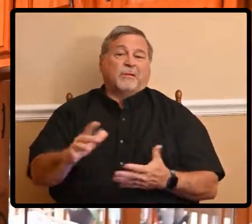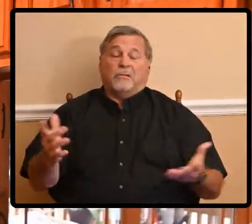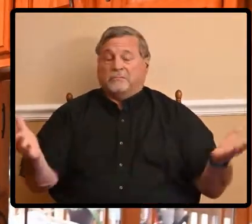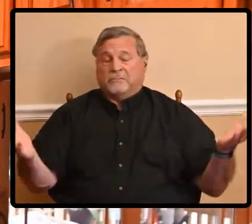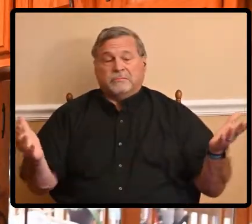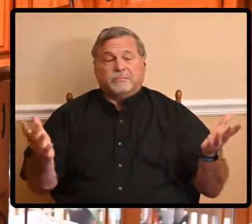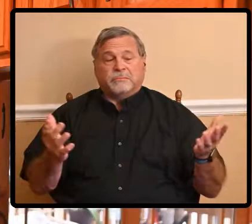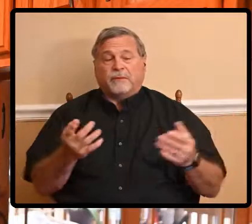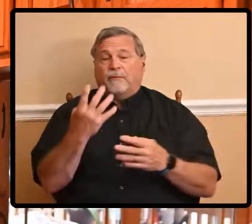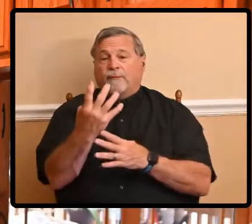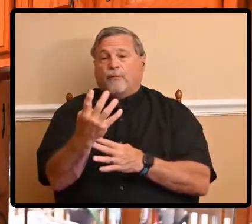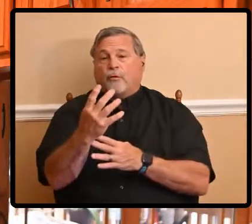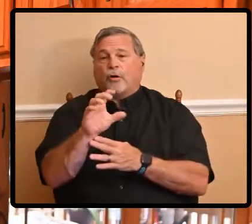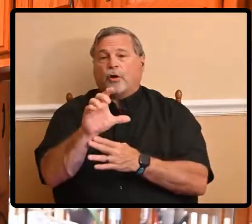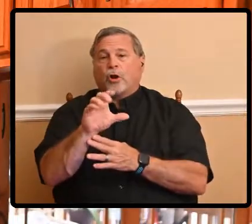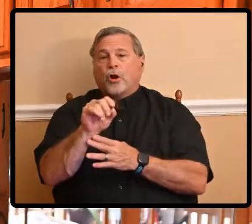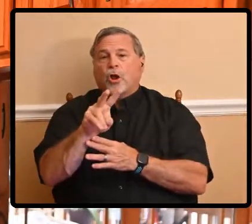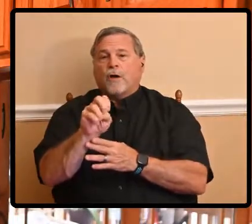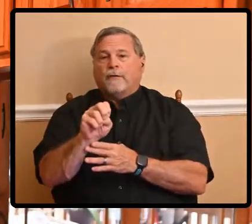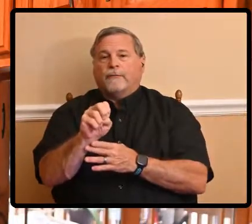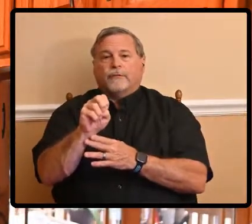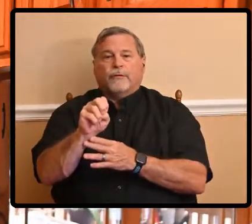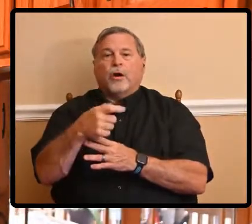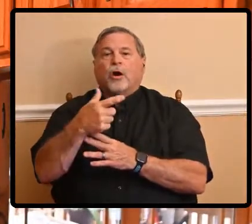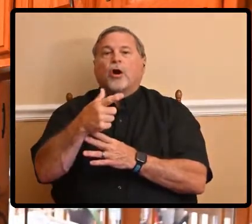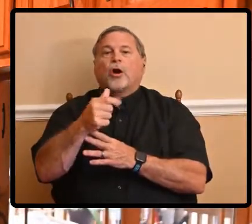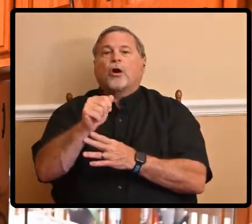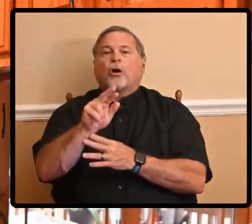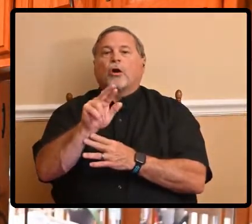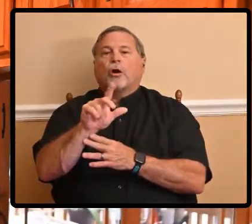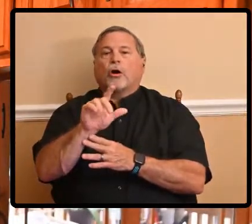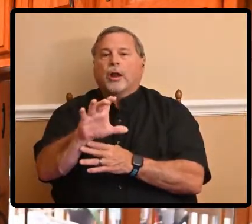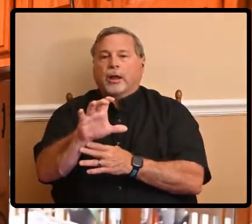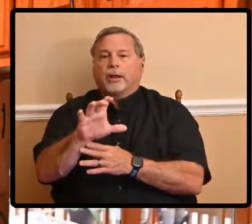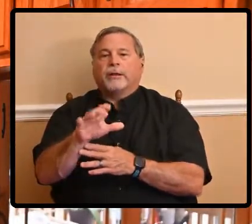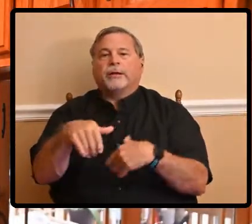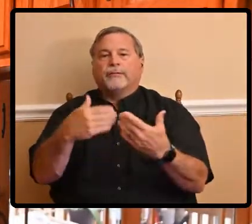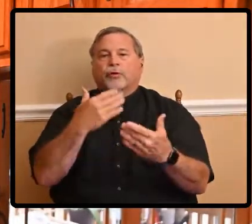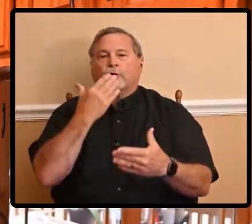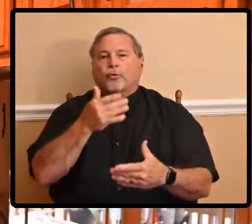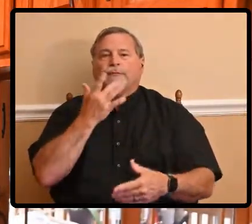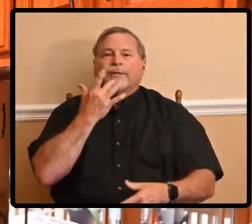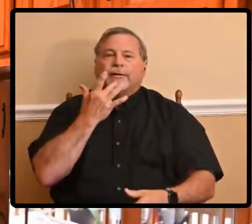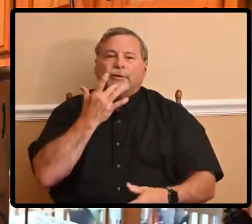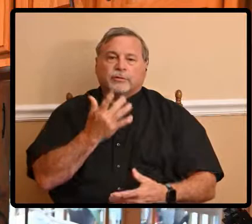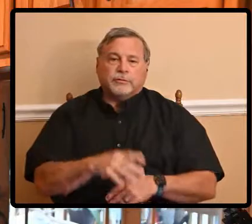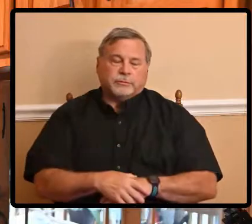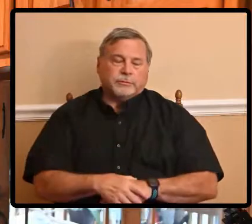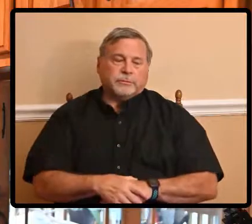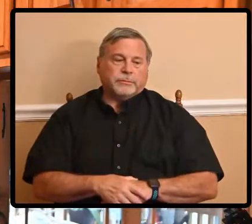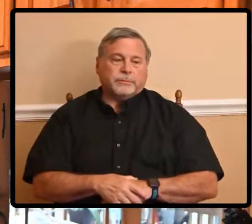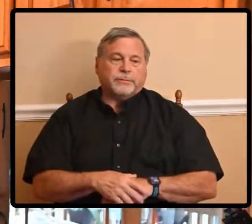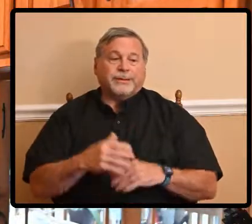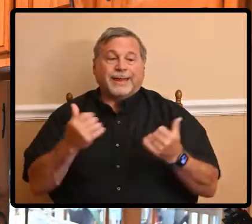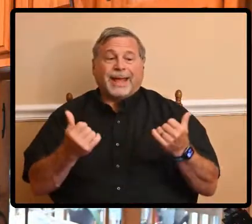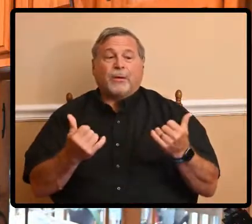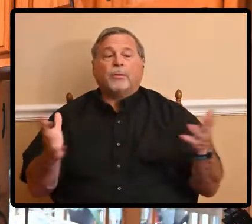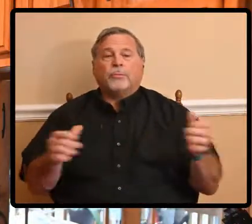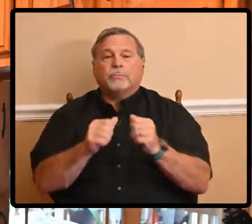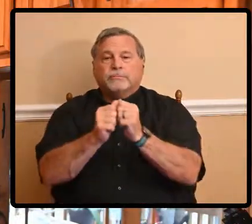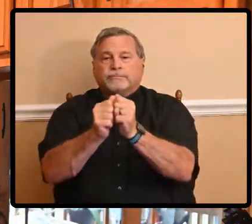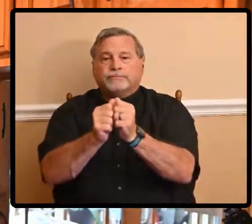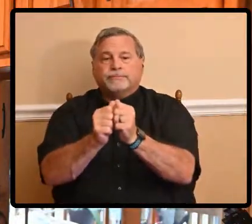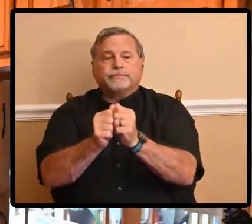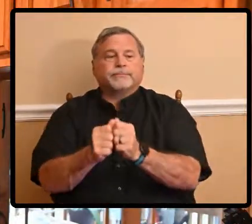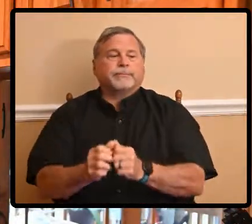about all you're going to do. So I'm doing about 4 cloves of garlic in this, just to give it that nice flavor. Okay, so now we're going to assemble